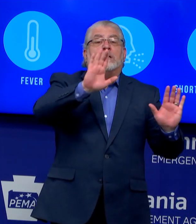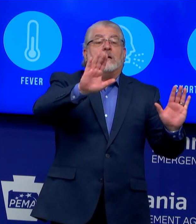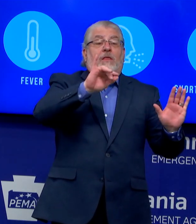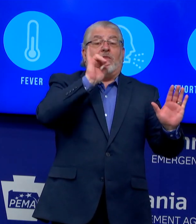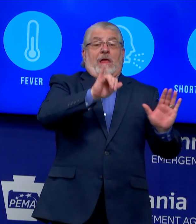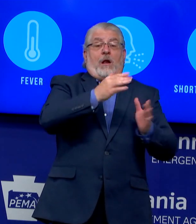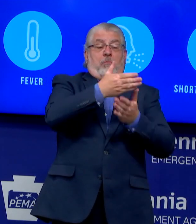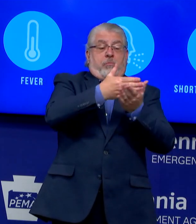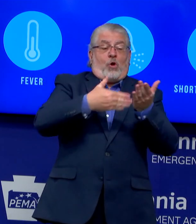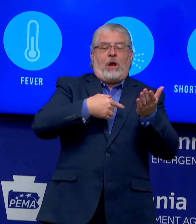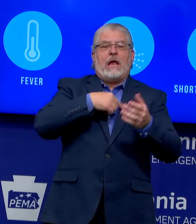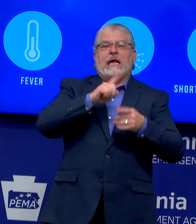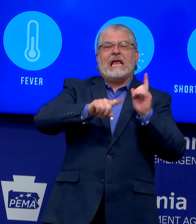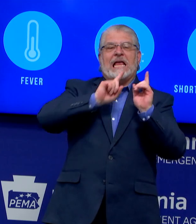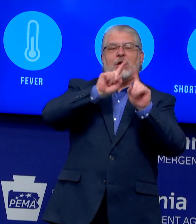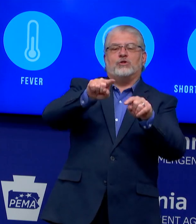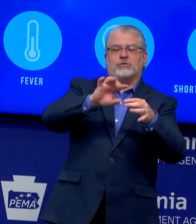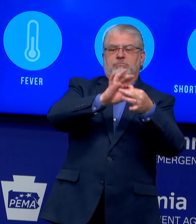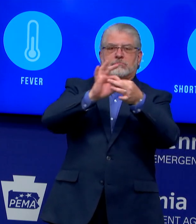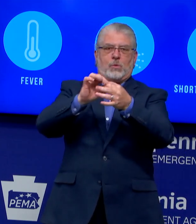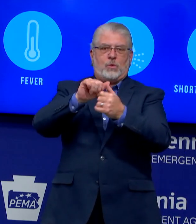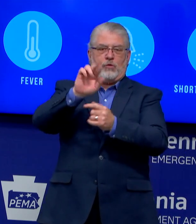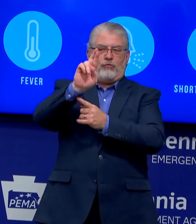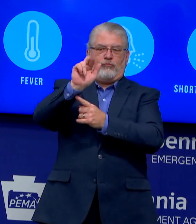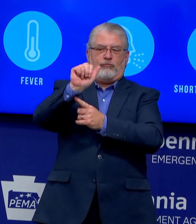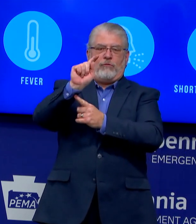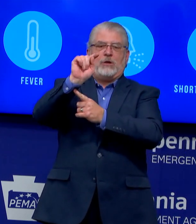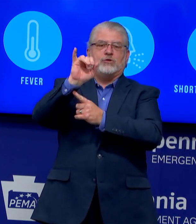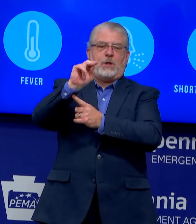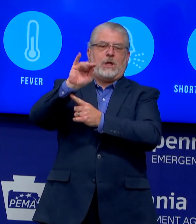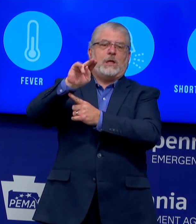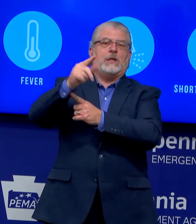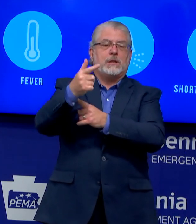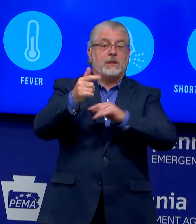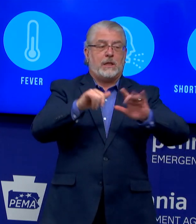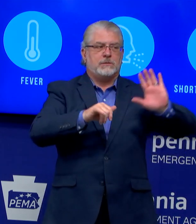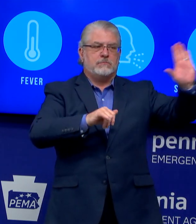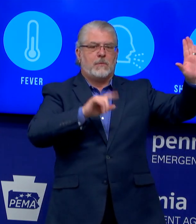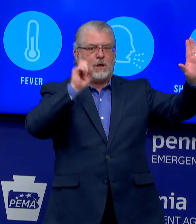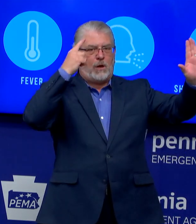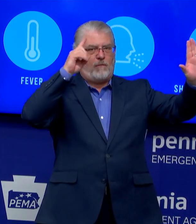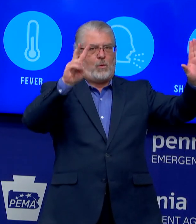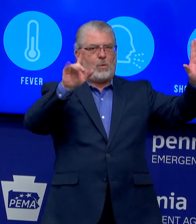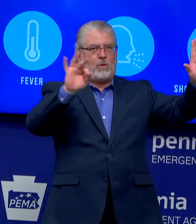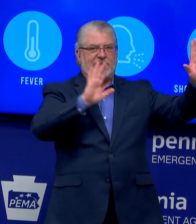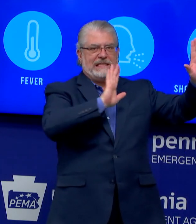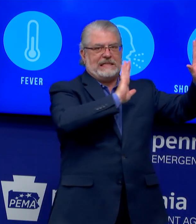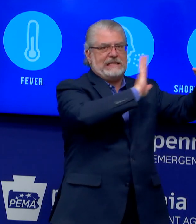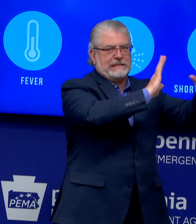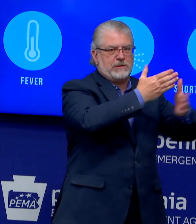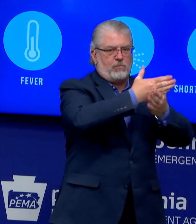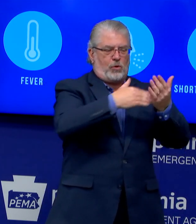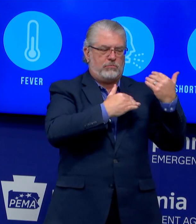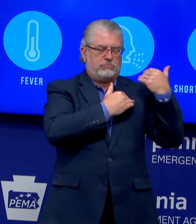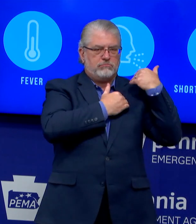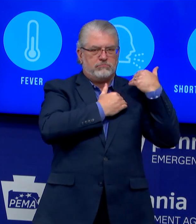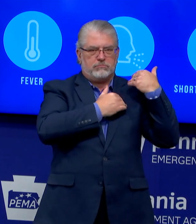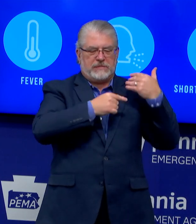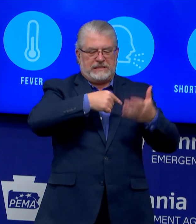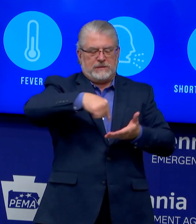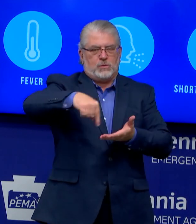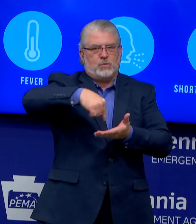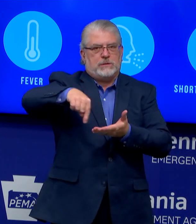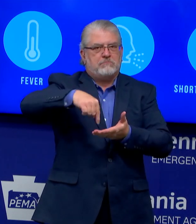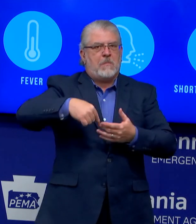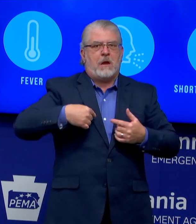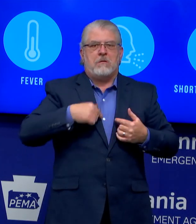from WJAC. What would you need to see in order to begin lifting some of the stay-at-home orders? And further, what would you need to see to